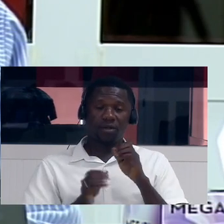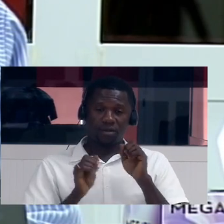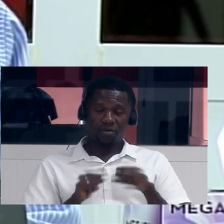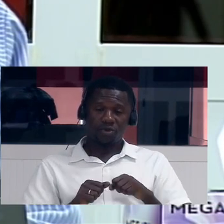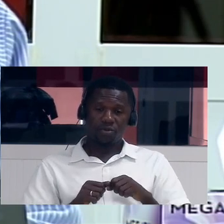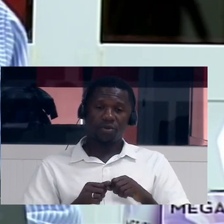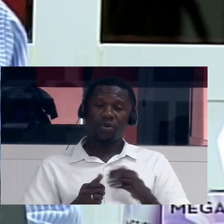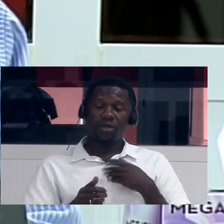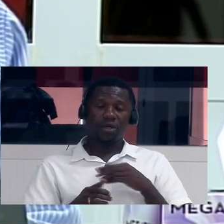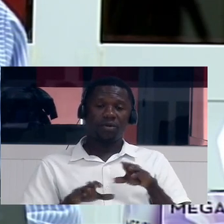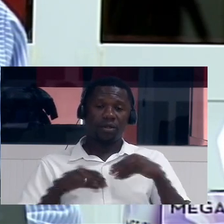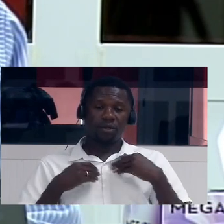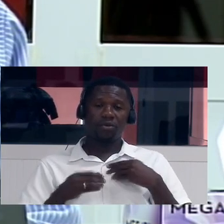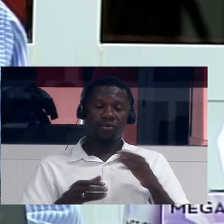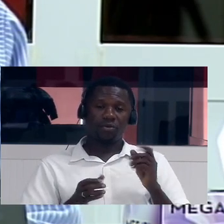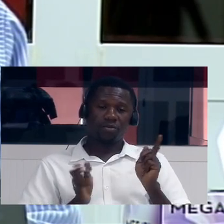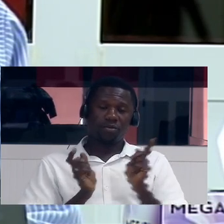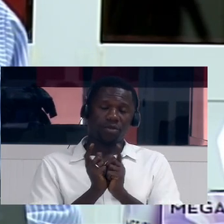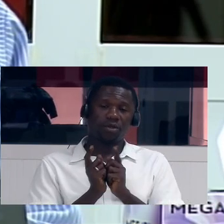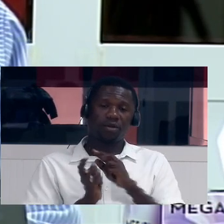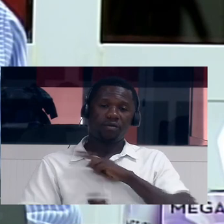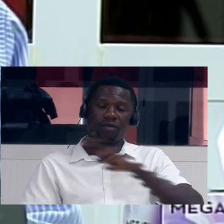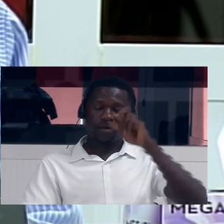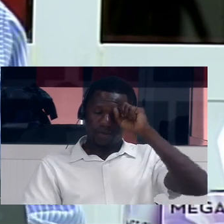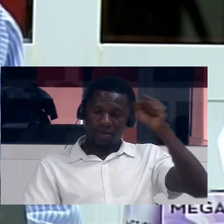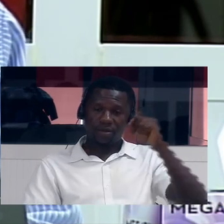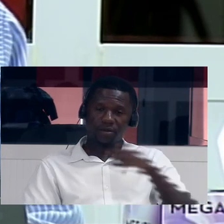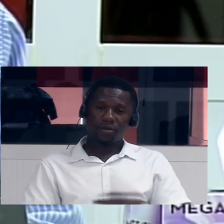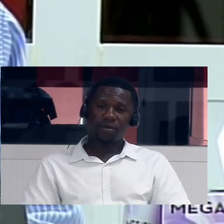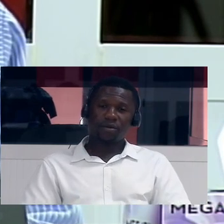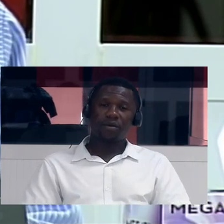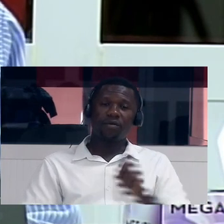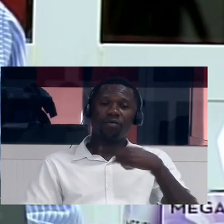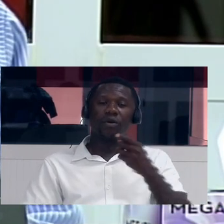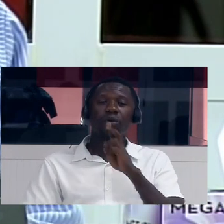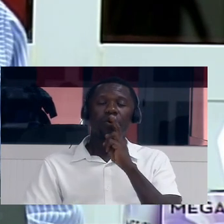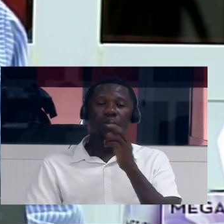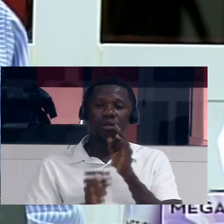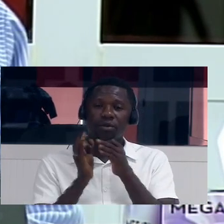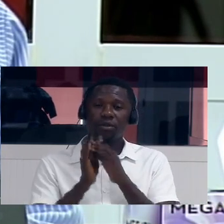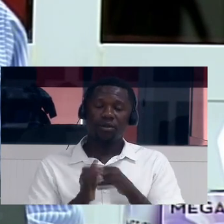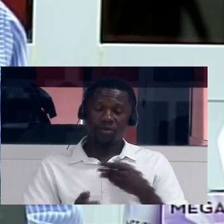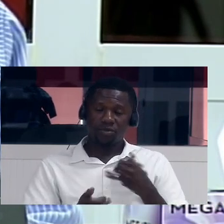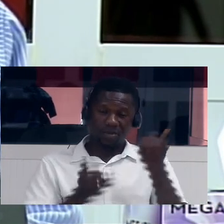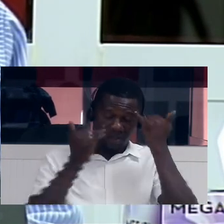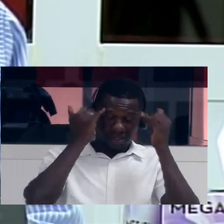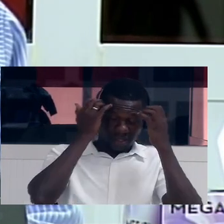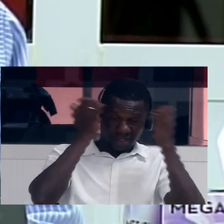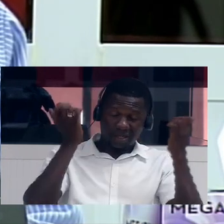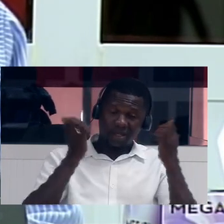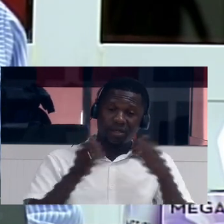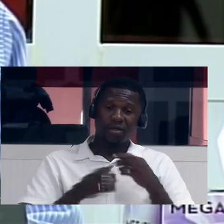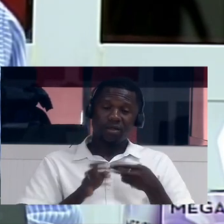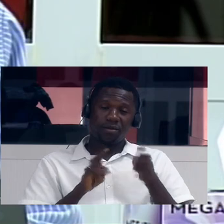president. From where did you get that information? Oh, these were intelligence reports. And to whom did